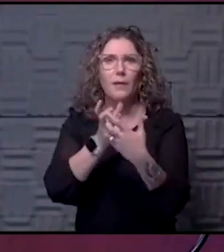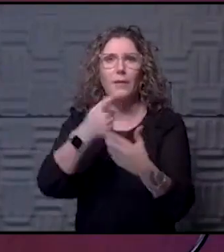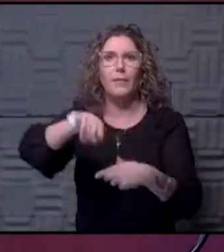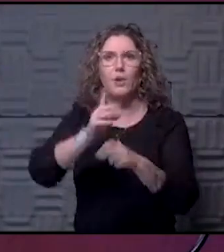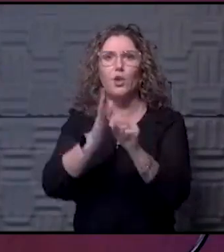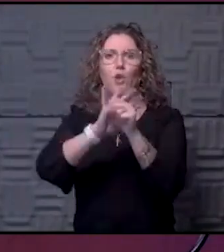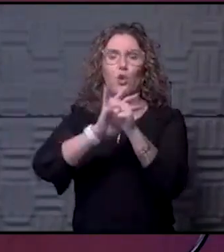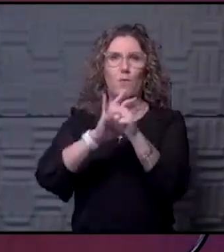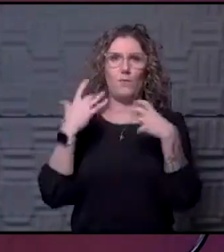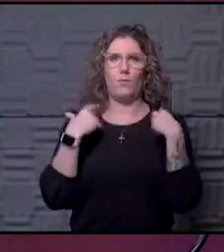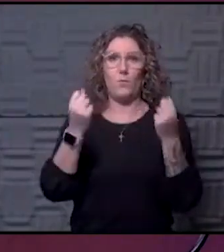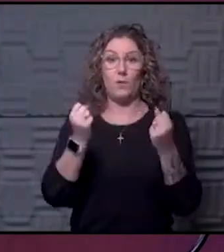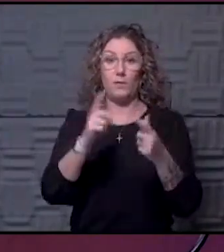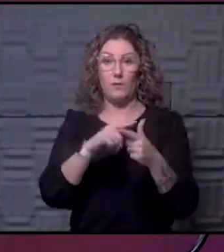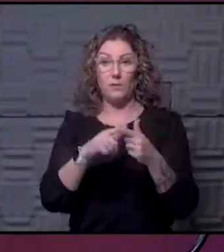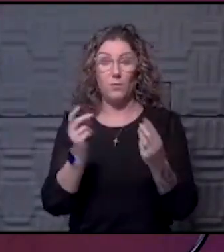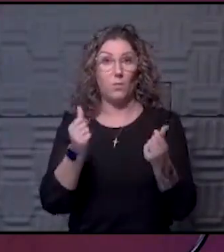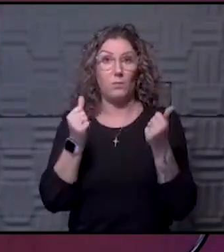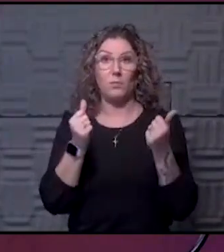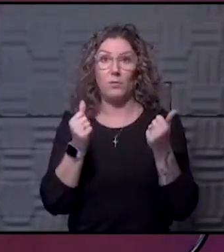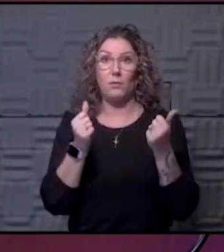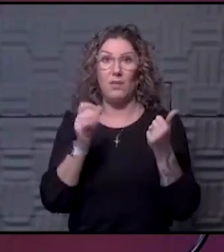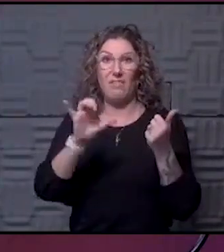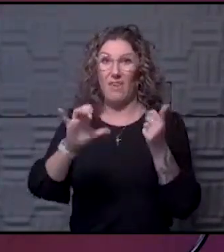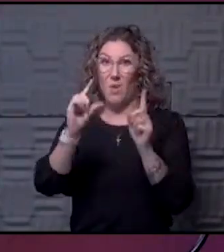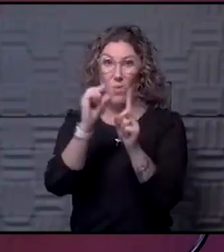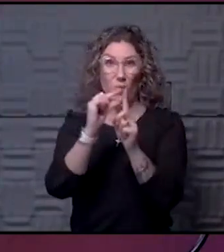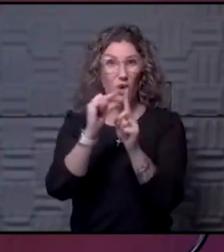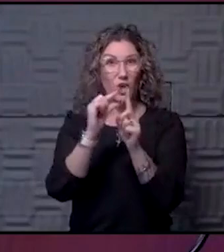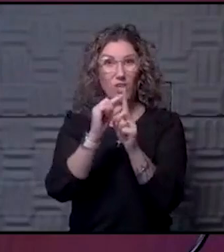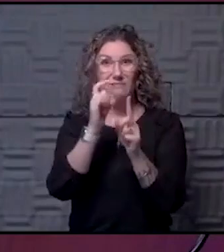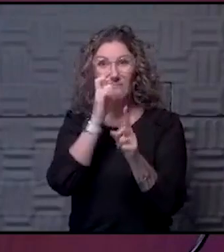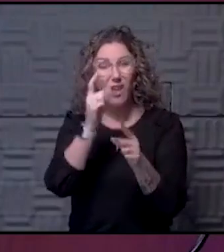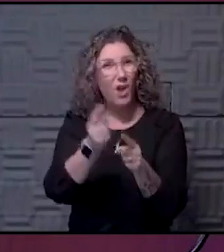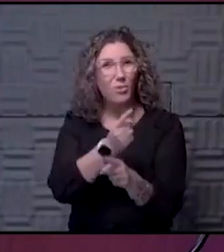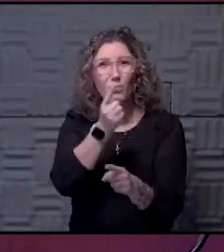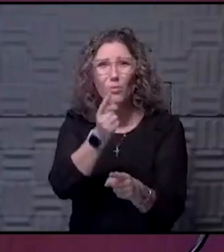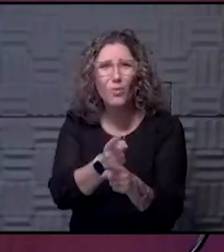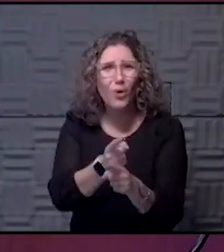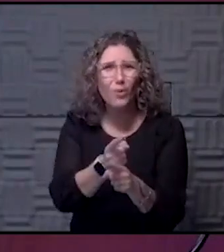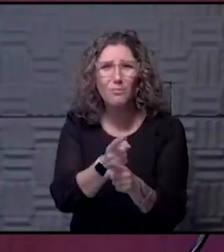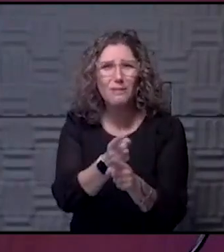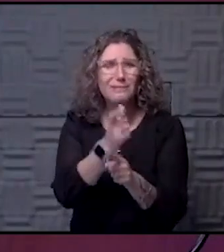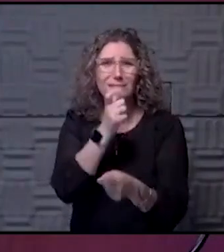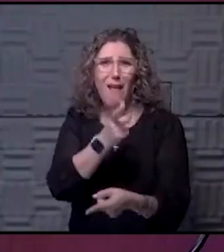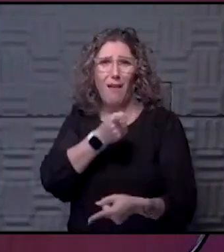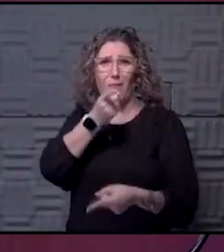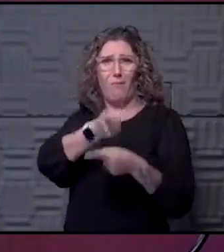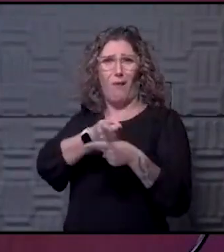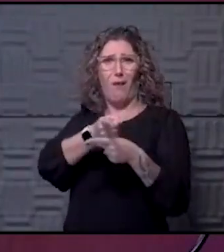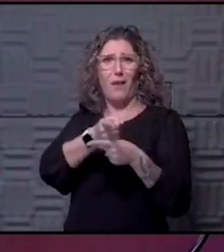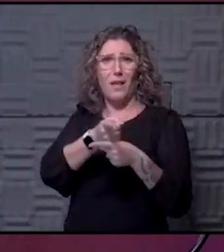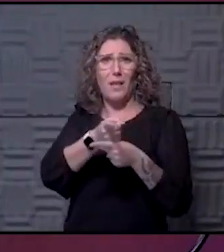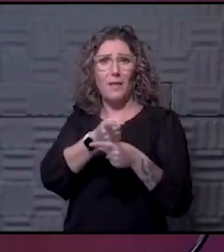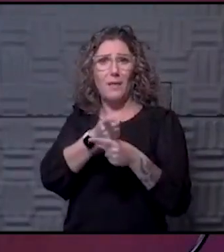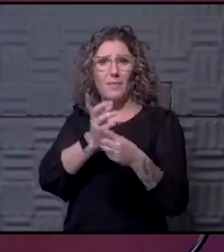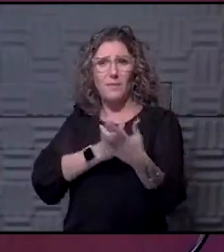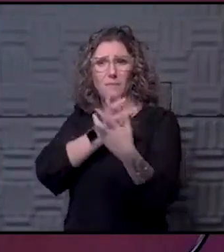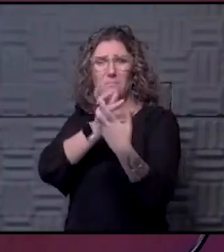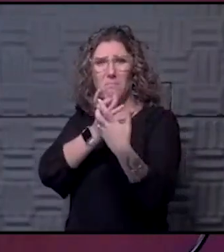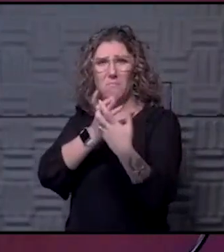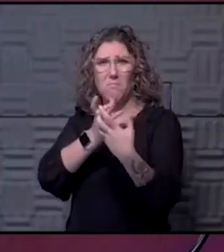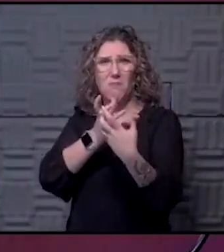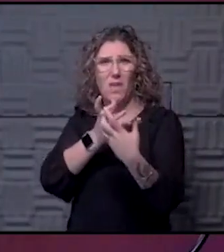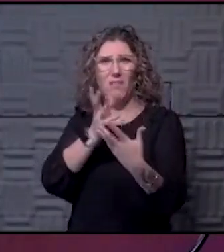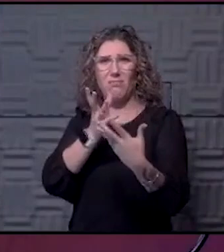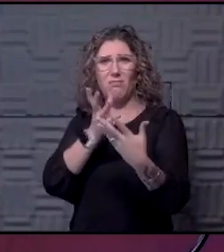And then we really quickly learned that, gosh, that word is just not appropriate or even at all accurate. They met criteria.